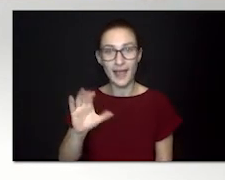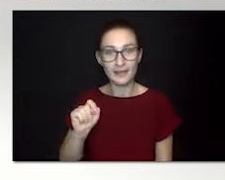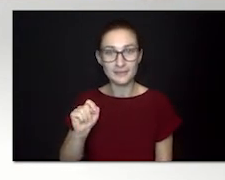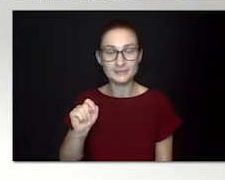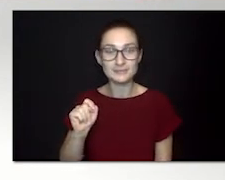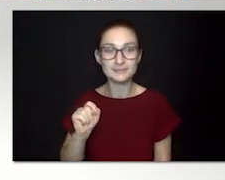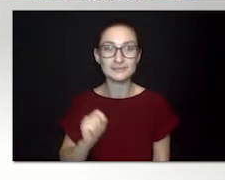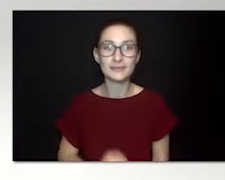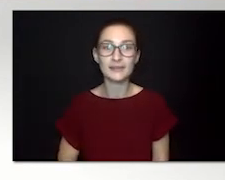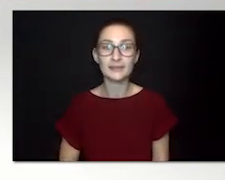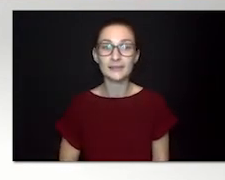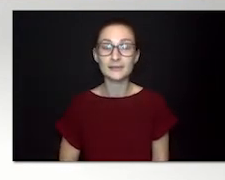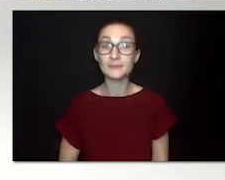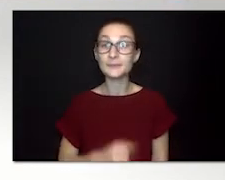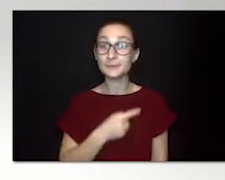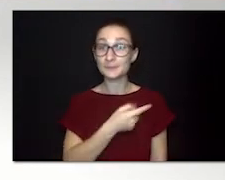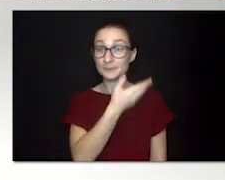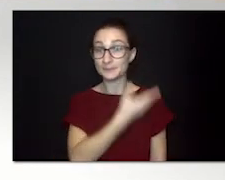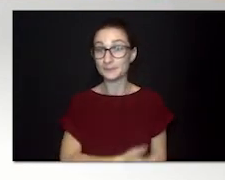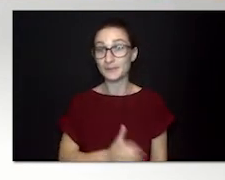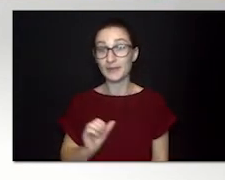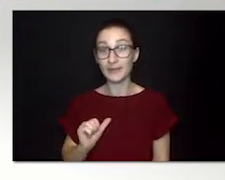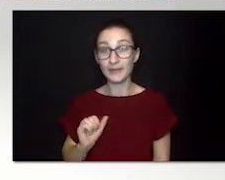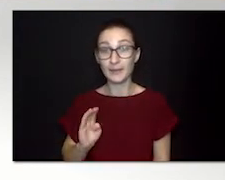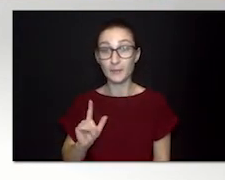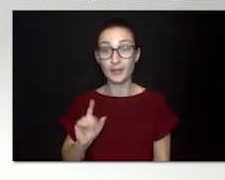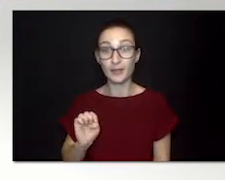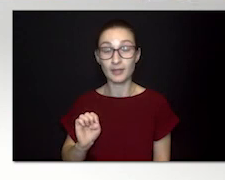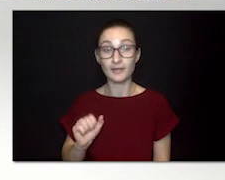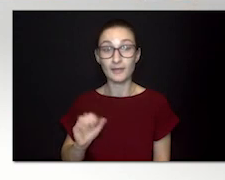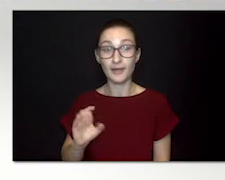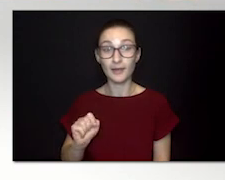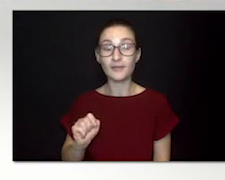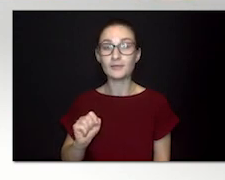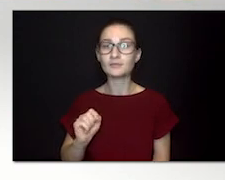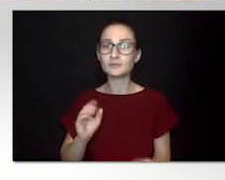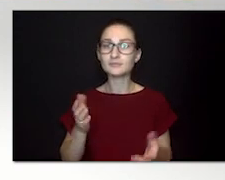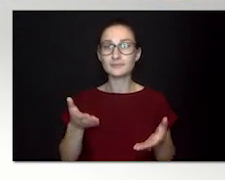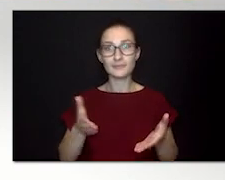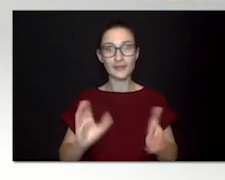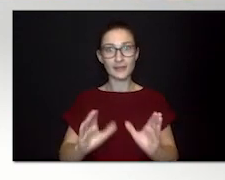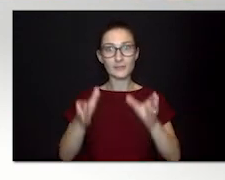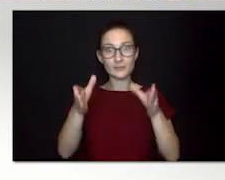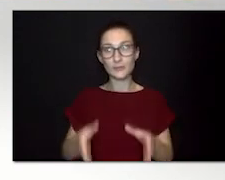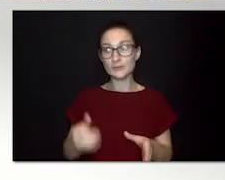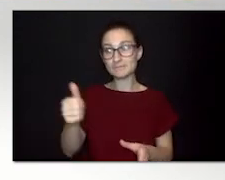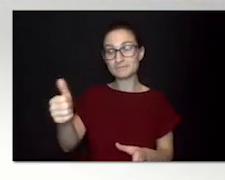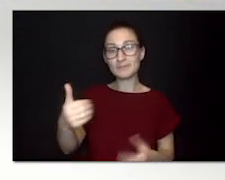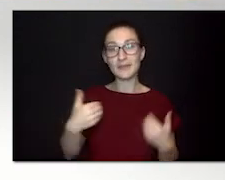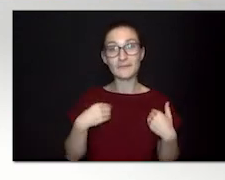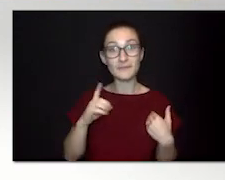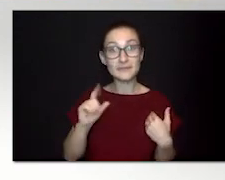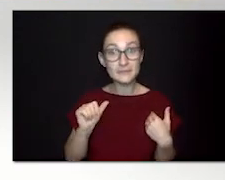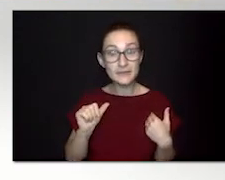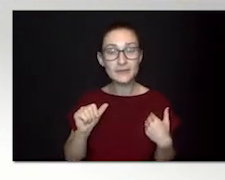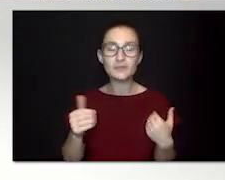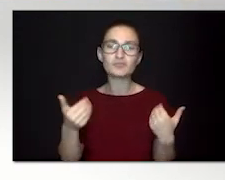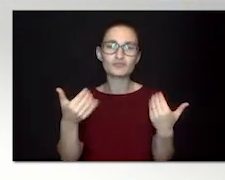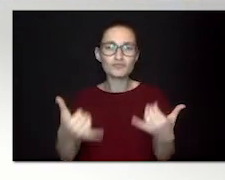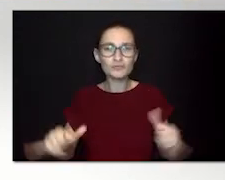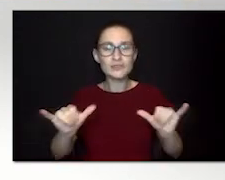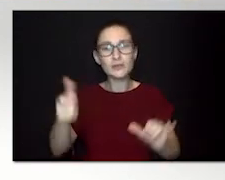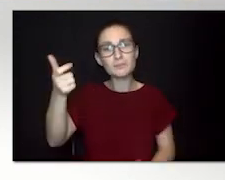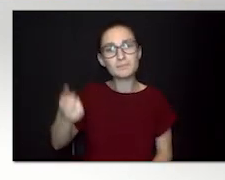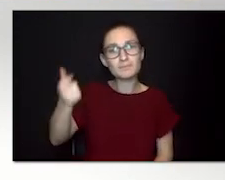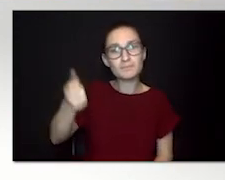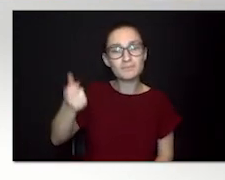Act. So this is actually something that allows person with disability to still have some funds and